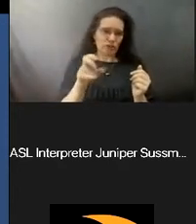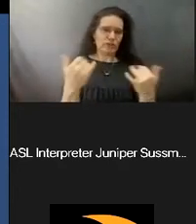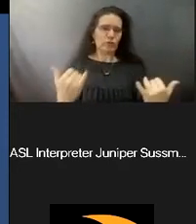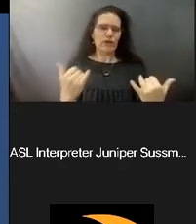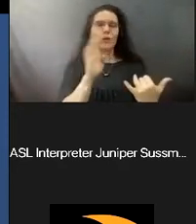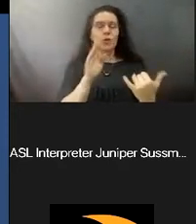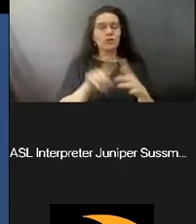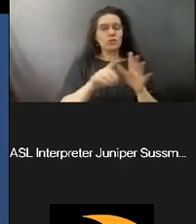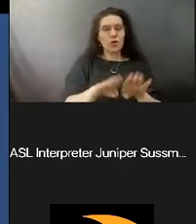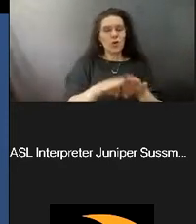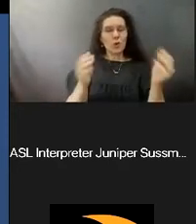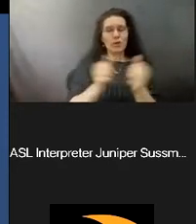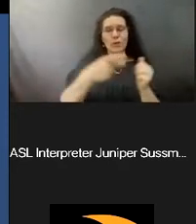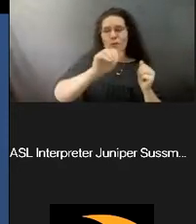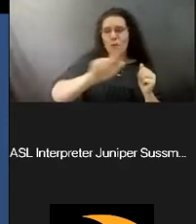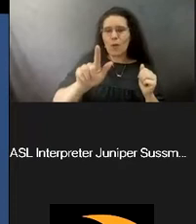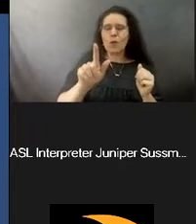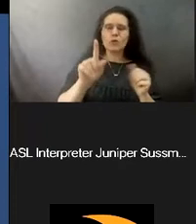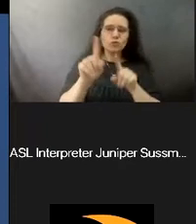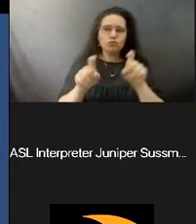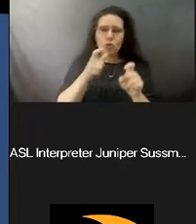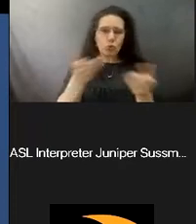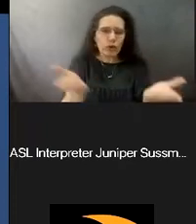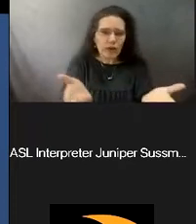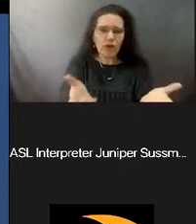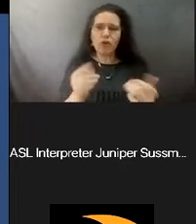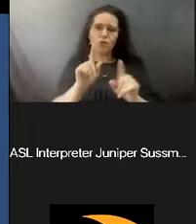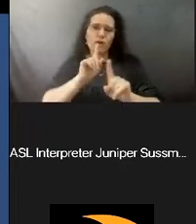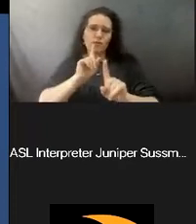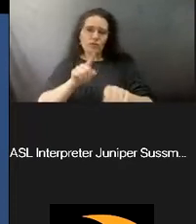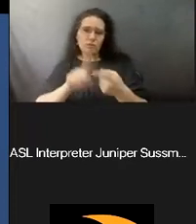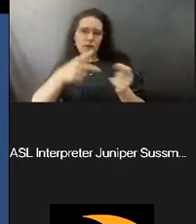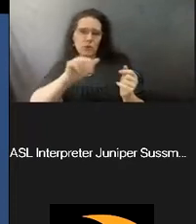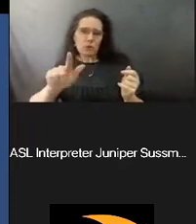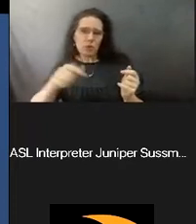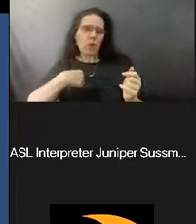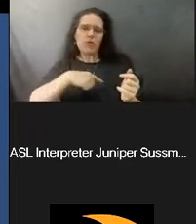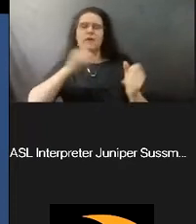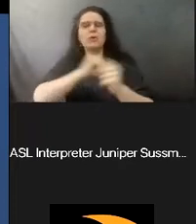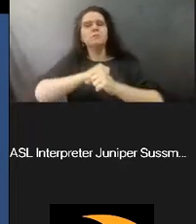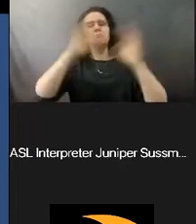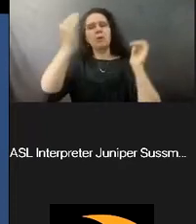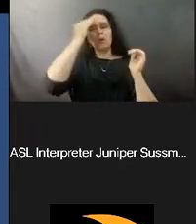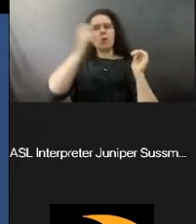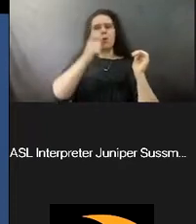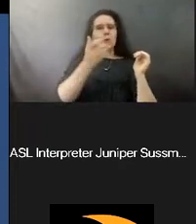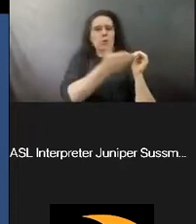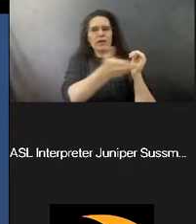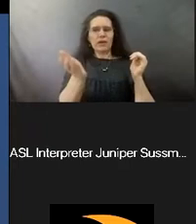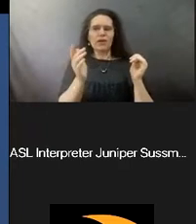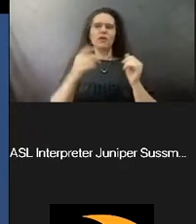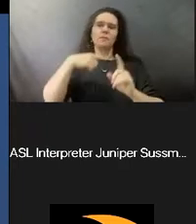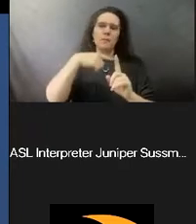can better understand who's joining us in the audience today. And that'll help us also provide some housekeeping bits